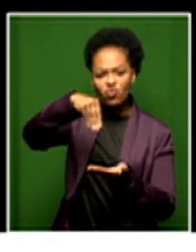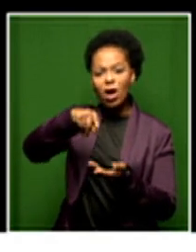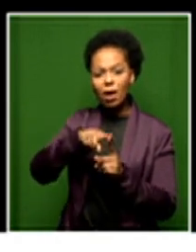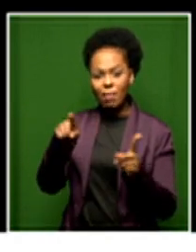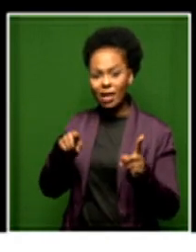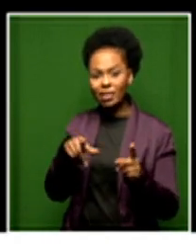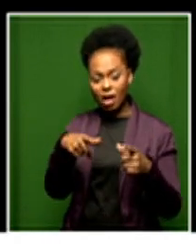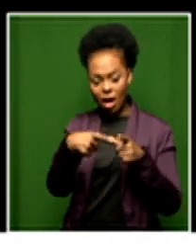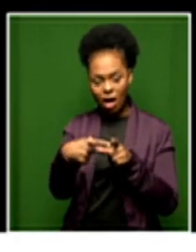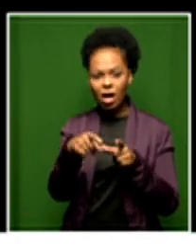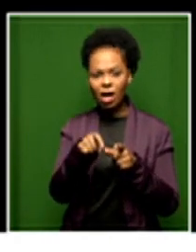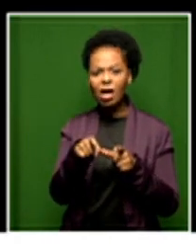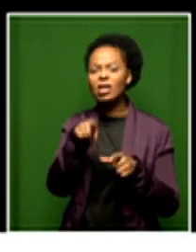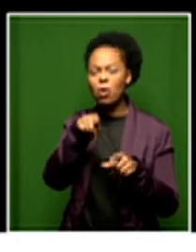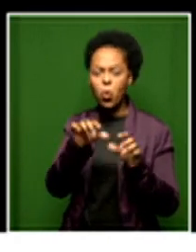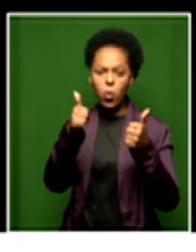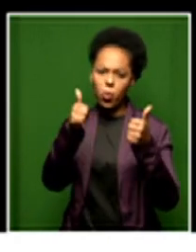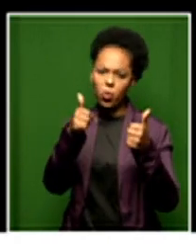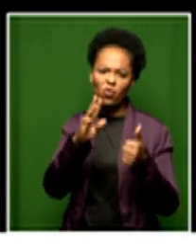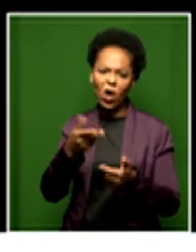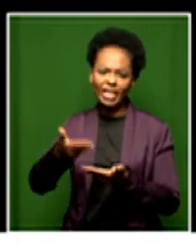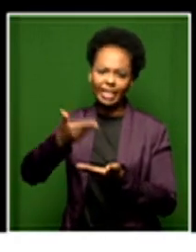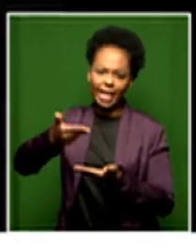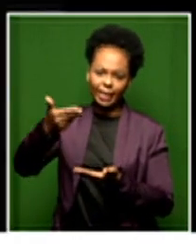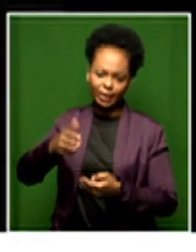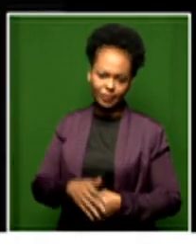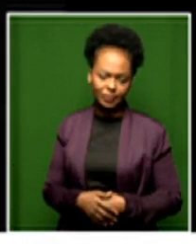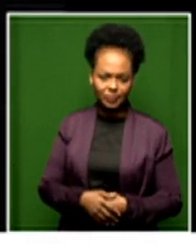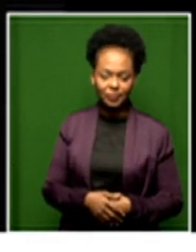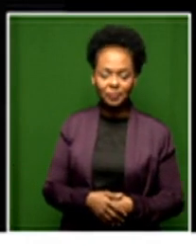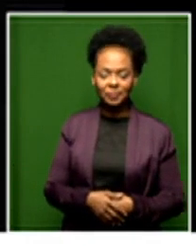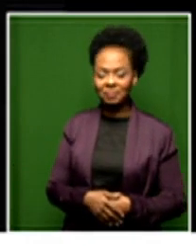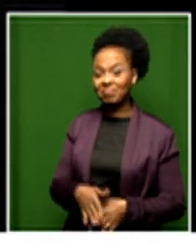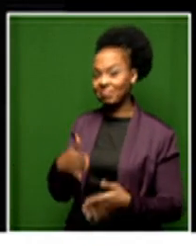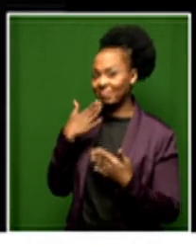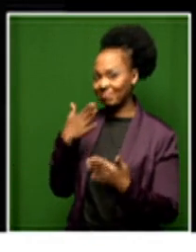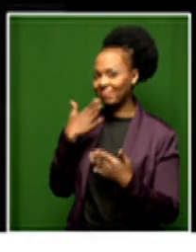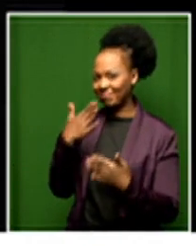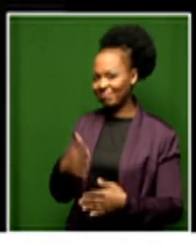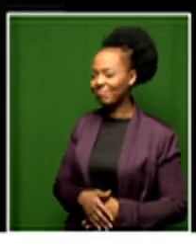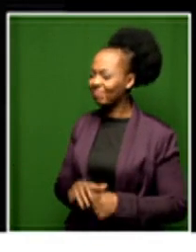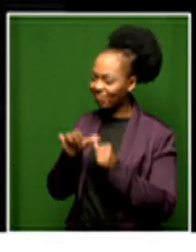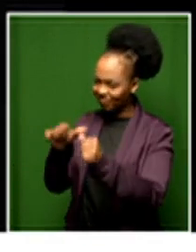cotta is my go-to dessert. All right, Linda. Great chatting to you, man. Keep cooking.